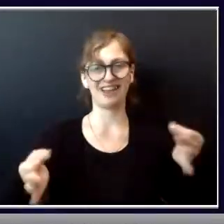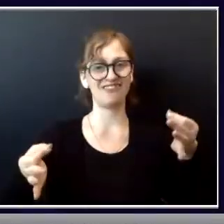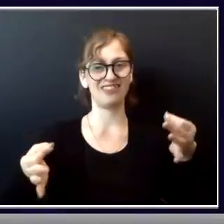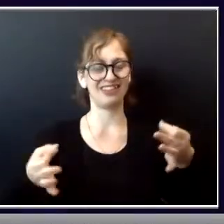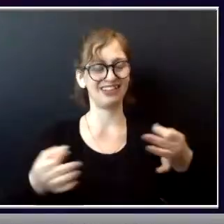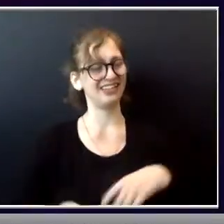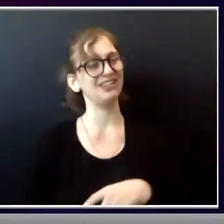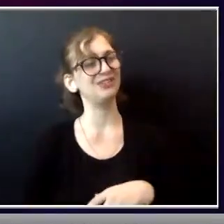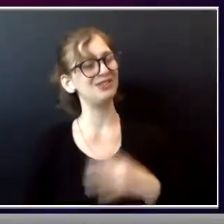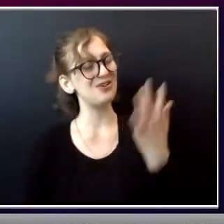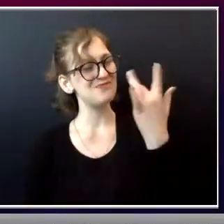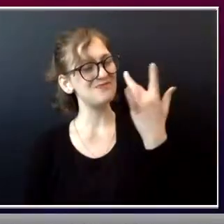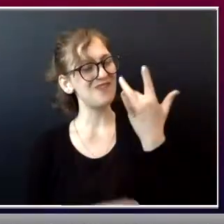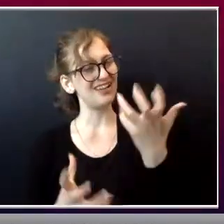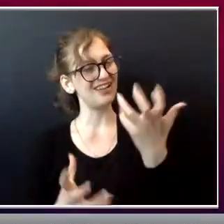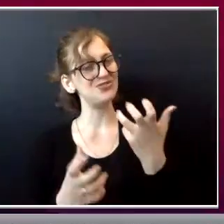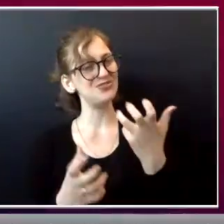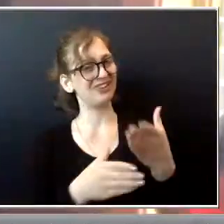share your story?